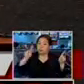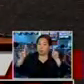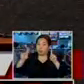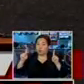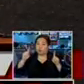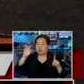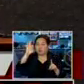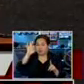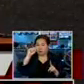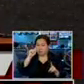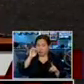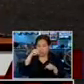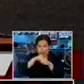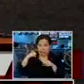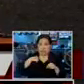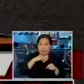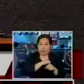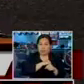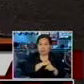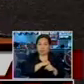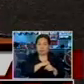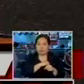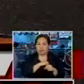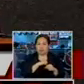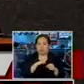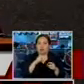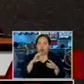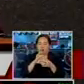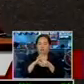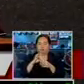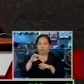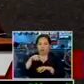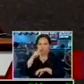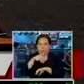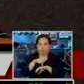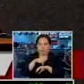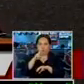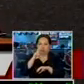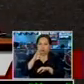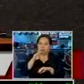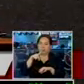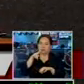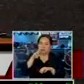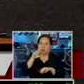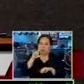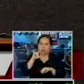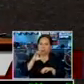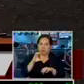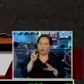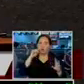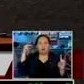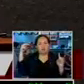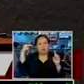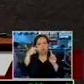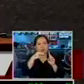in the Senate of the Republic the image and the very fabric